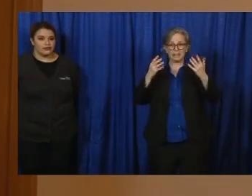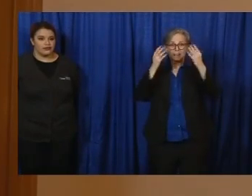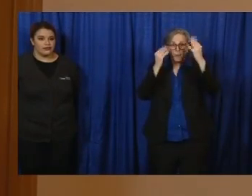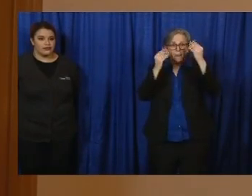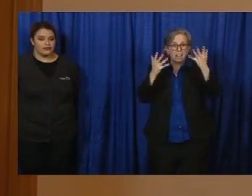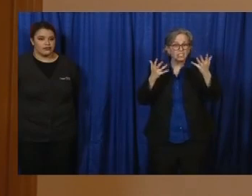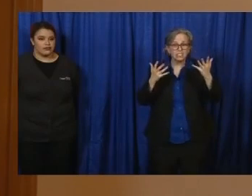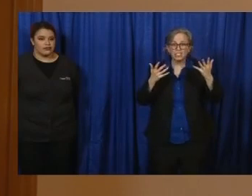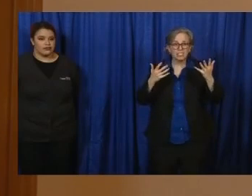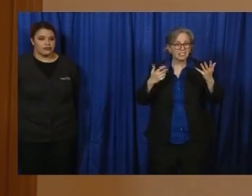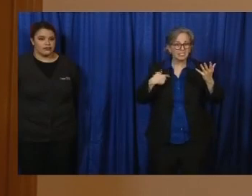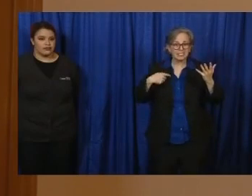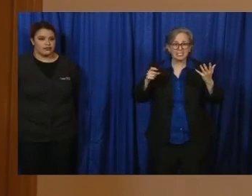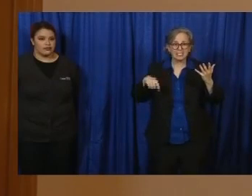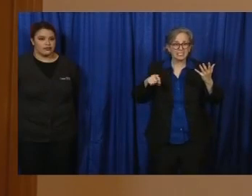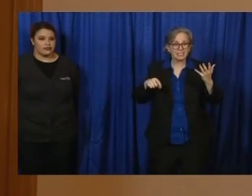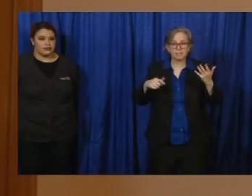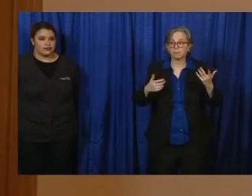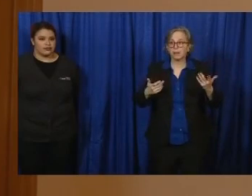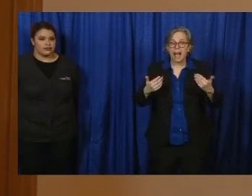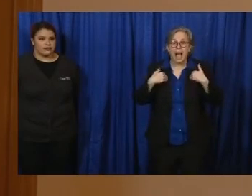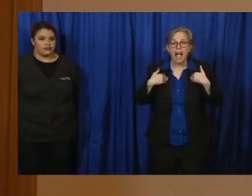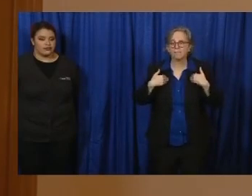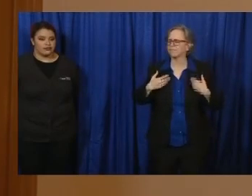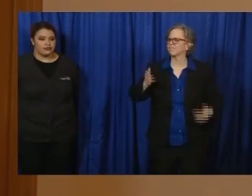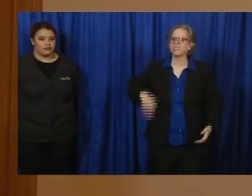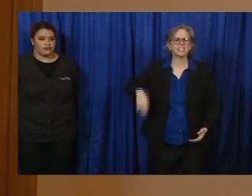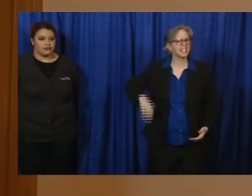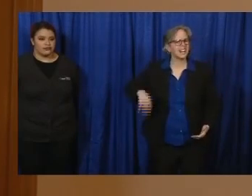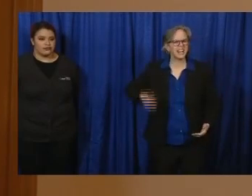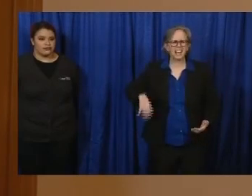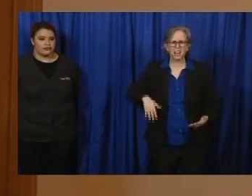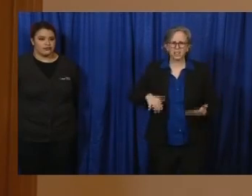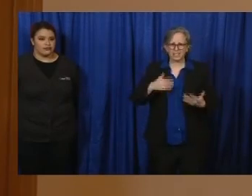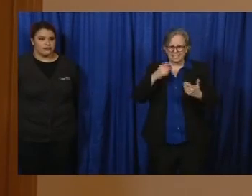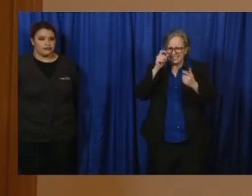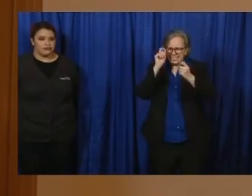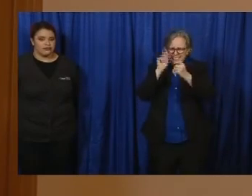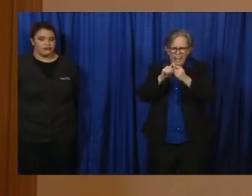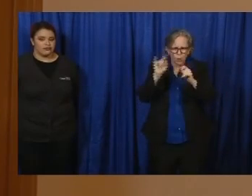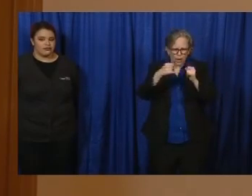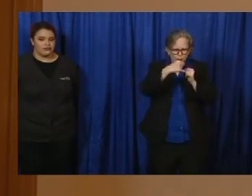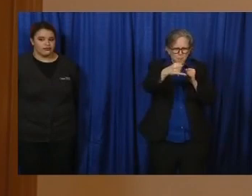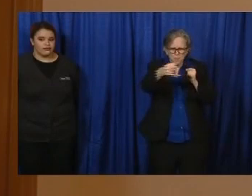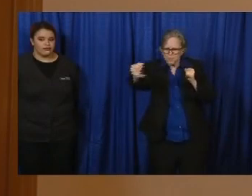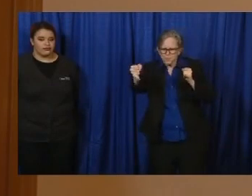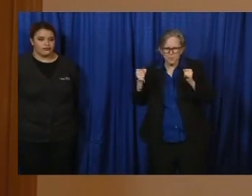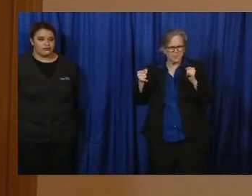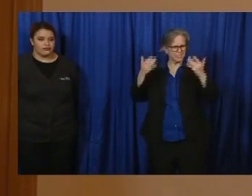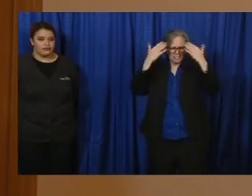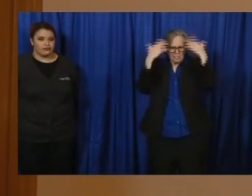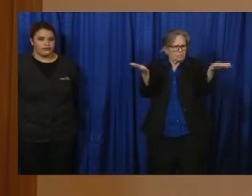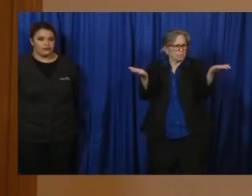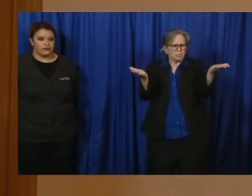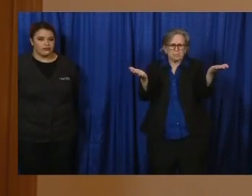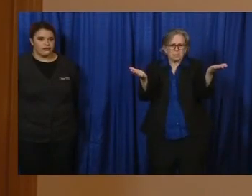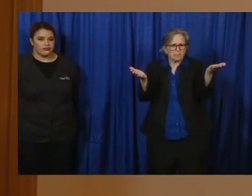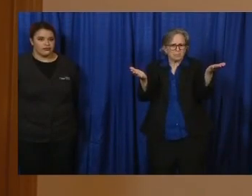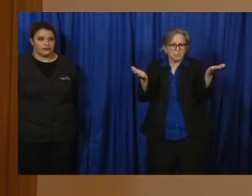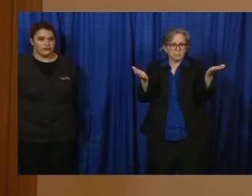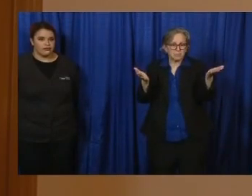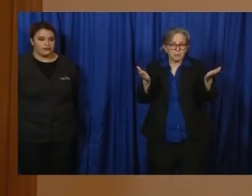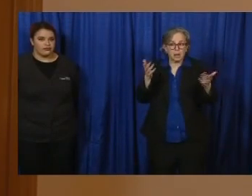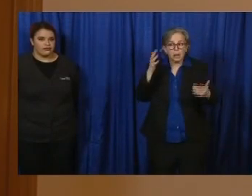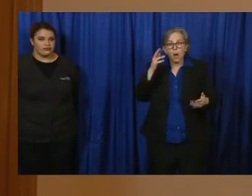be clear, we just don't have that yet. I can't say that there wouldn't be that someday on the other side of this in the